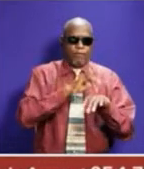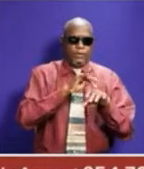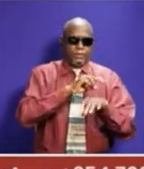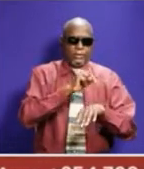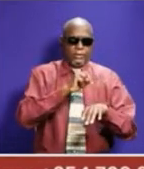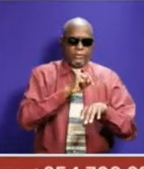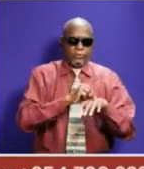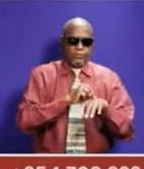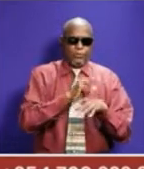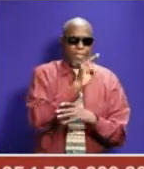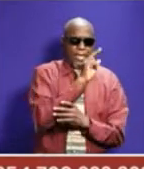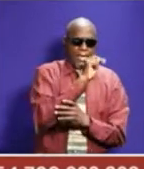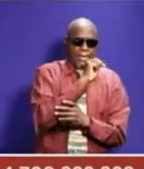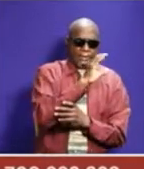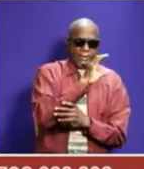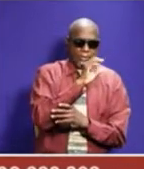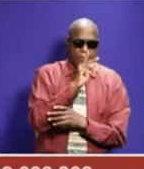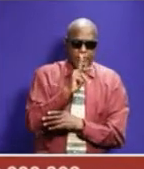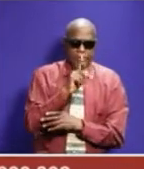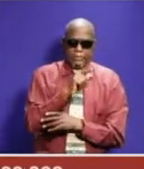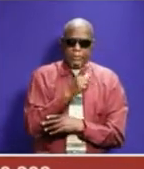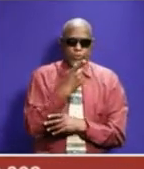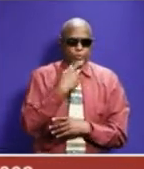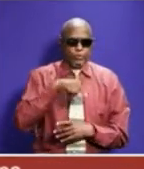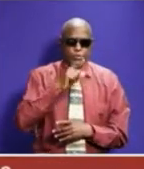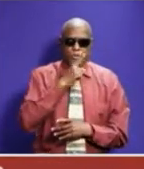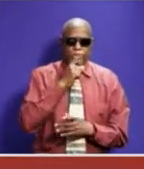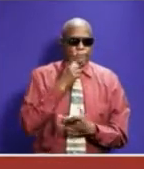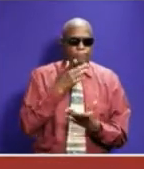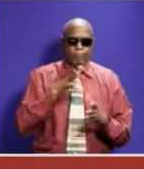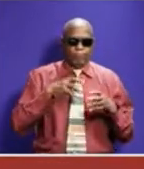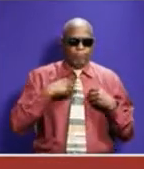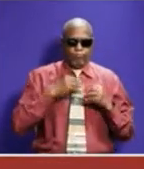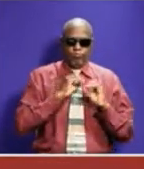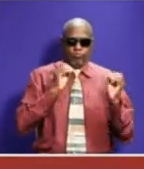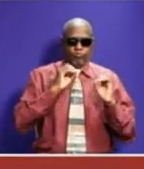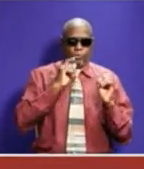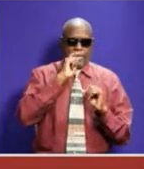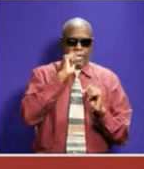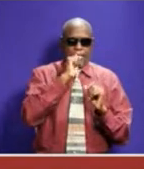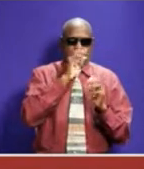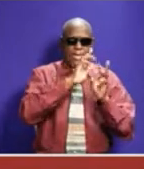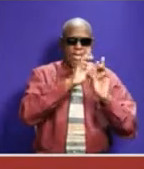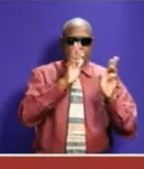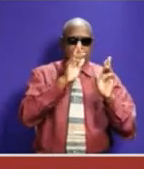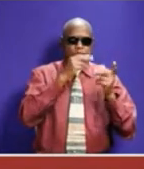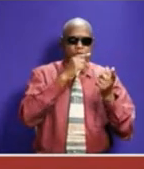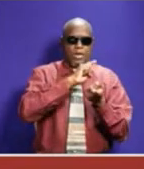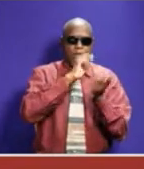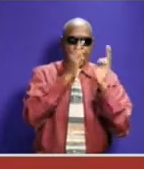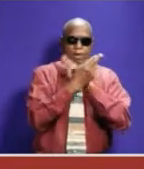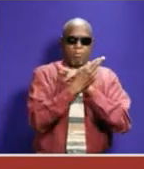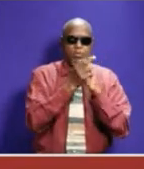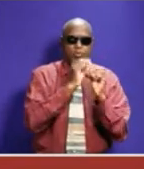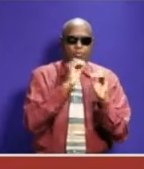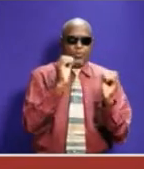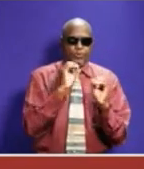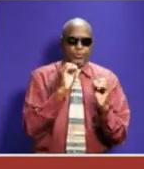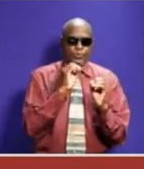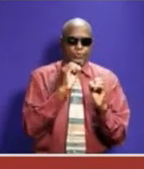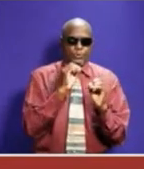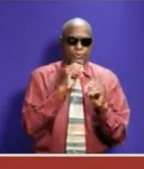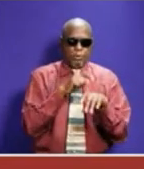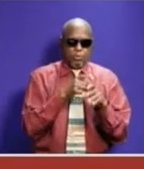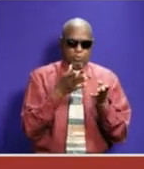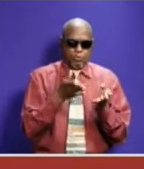are not of the view that Kenya is ready for a referendum during this period. We